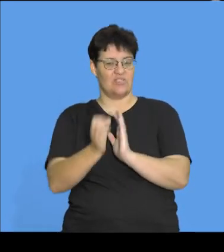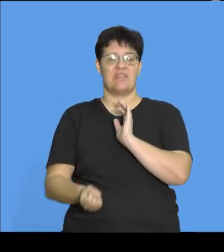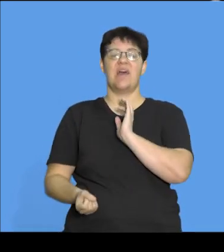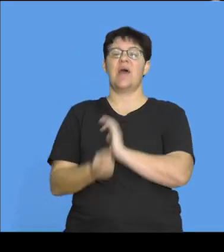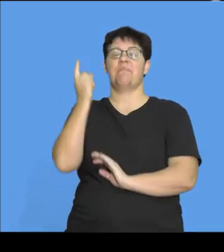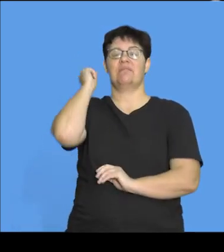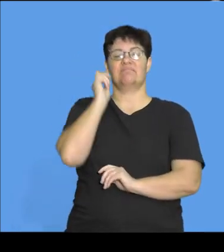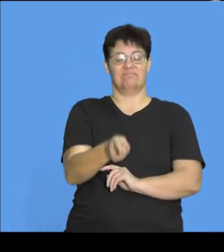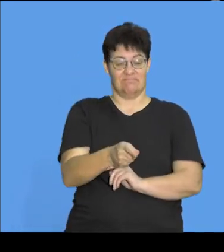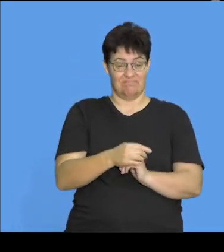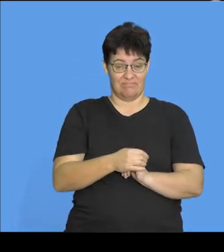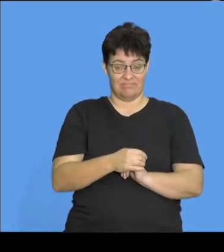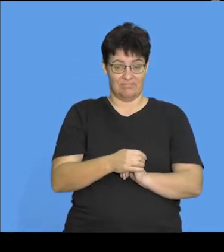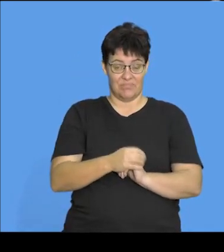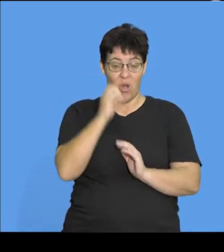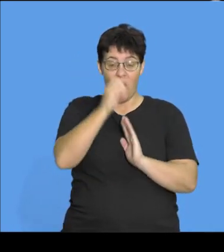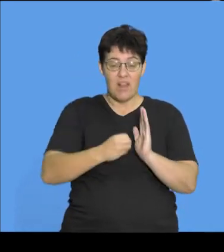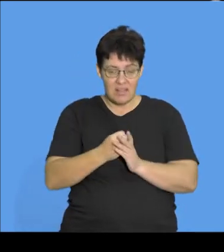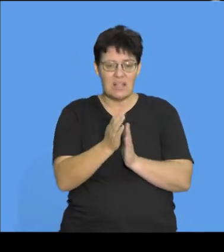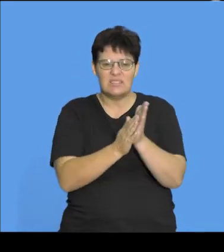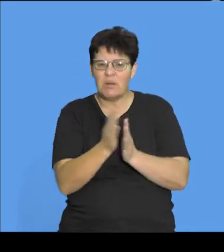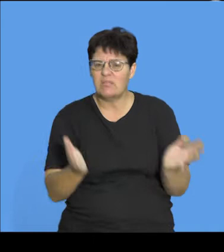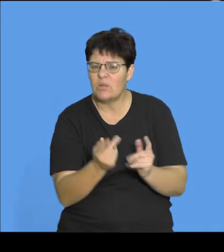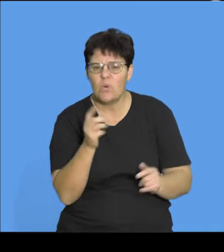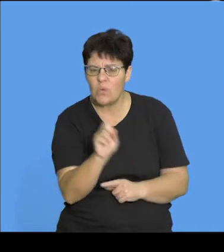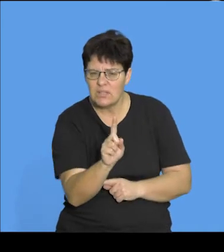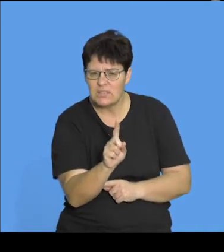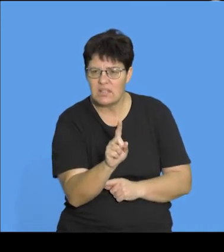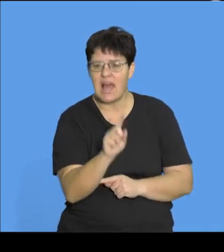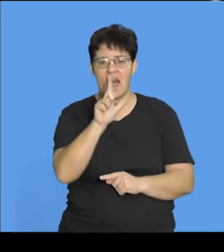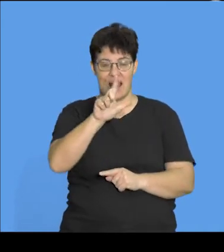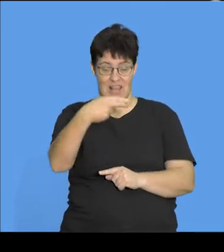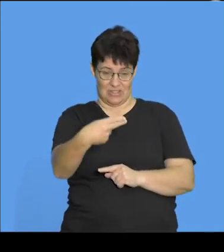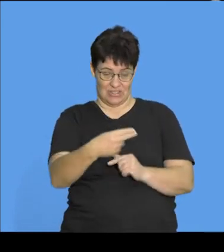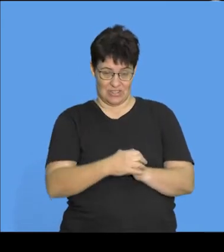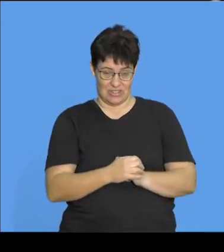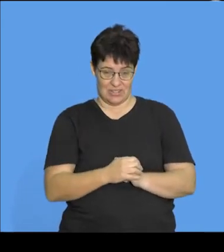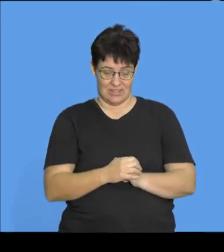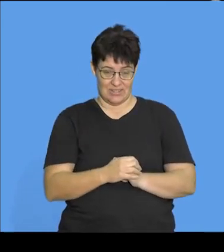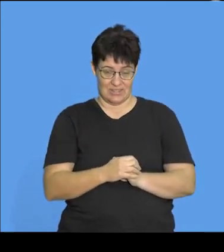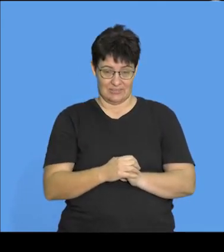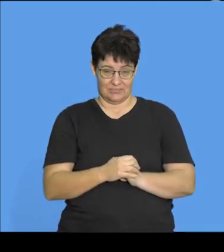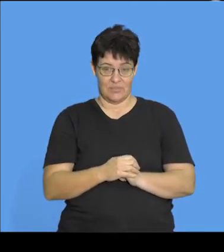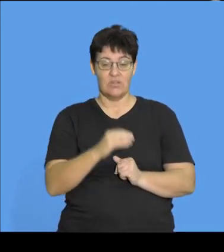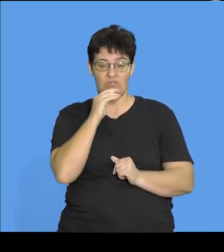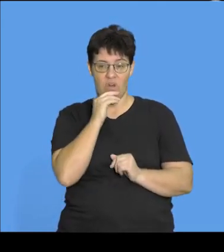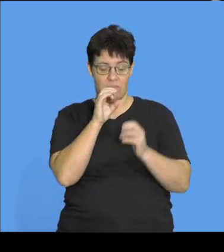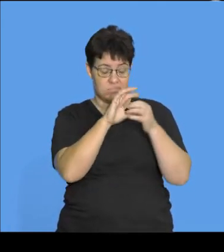process of ovulation is stimulated by a hormone called LH. So the pituitary gland releases a hormone